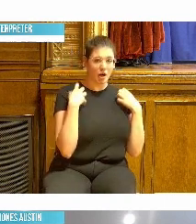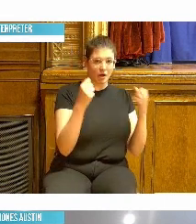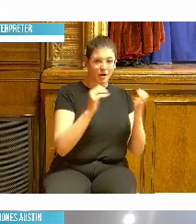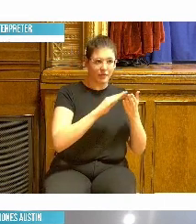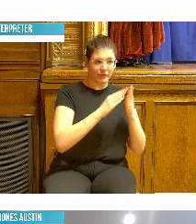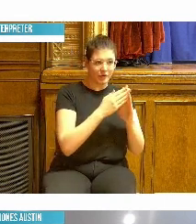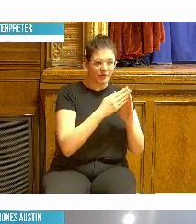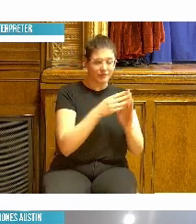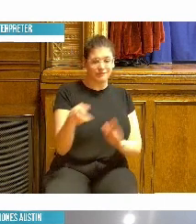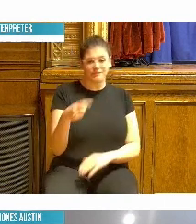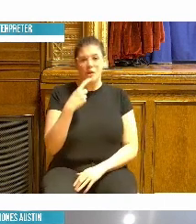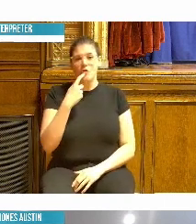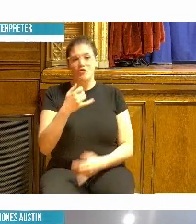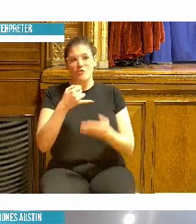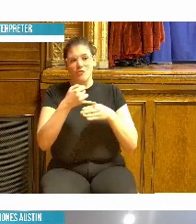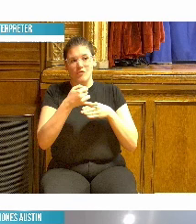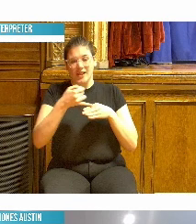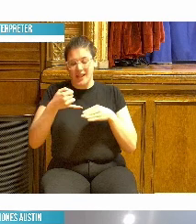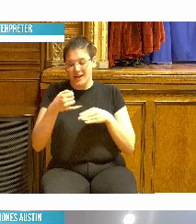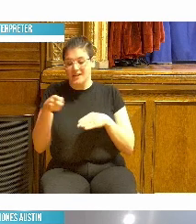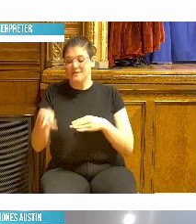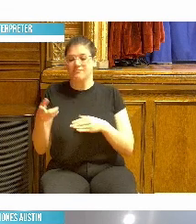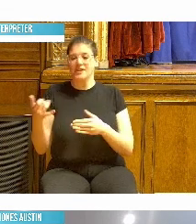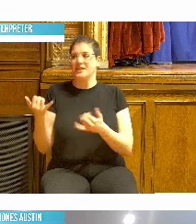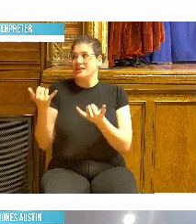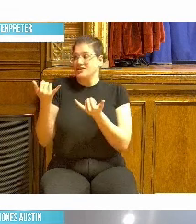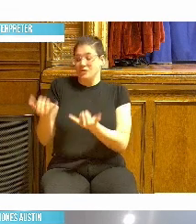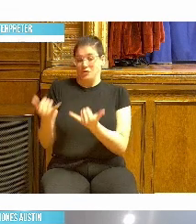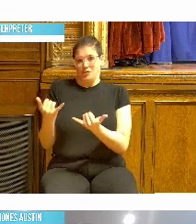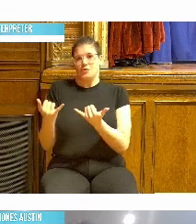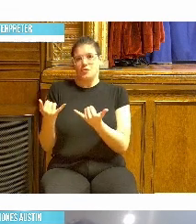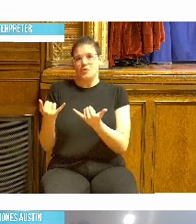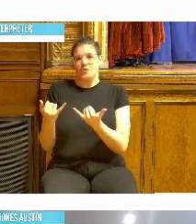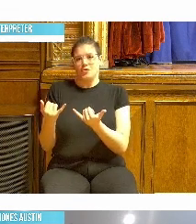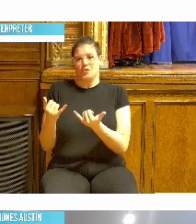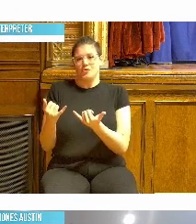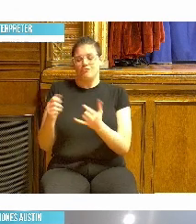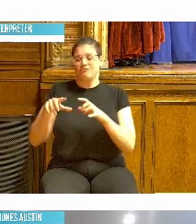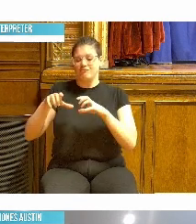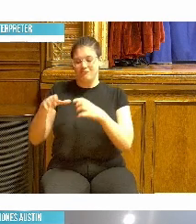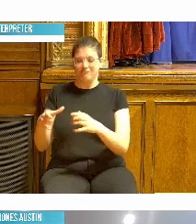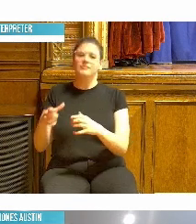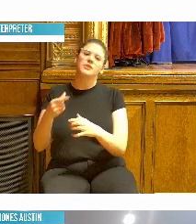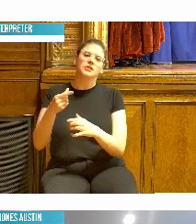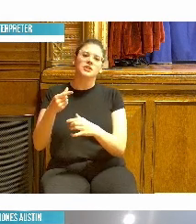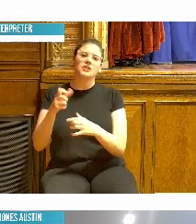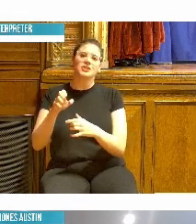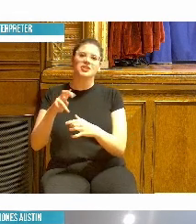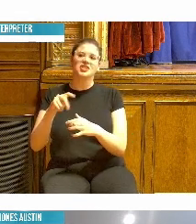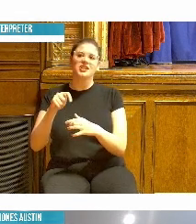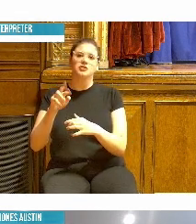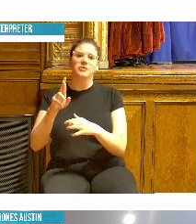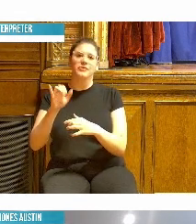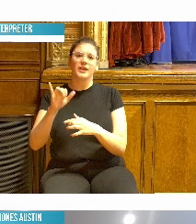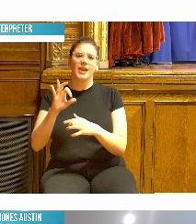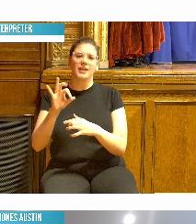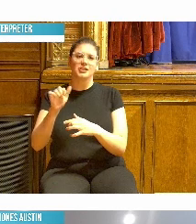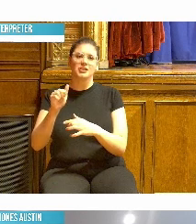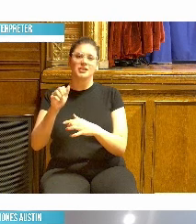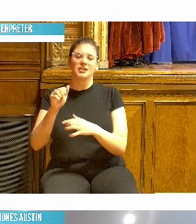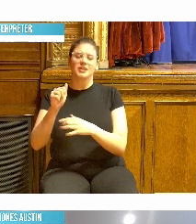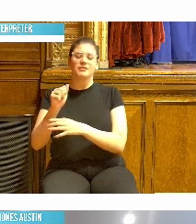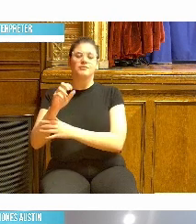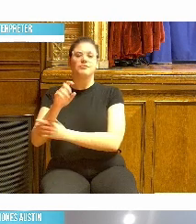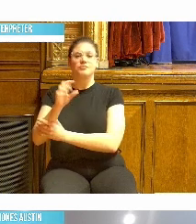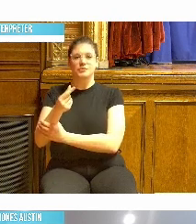modern variant of it is gentrification. Thank you, Commissioner. Are there any